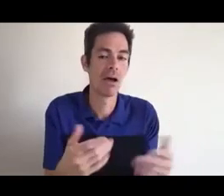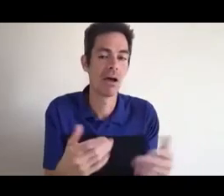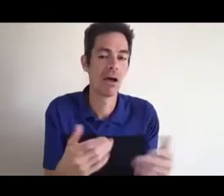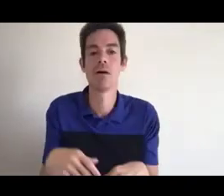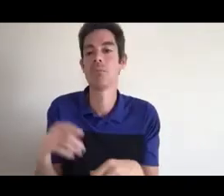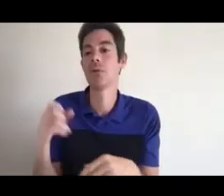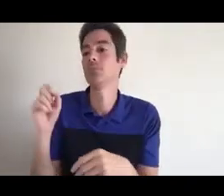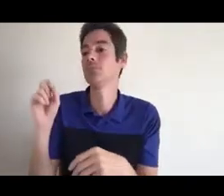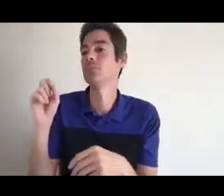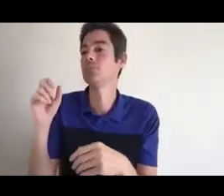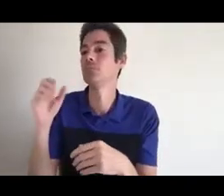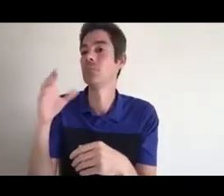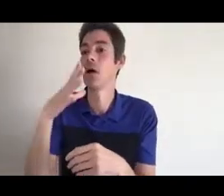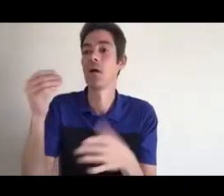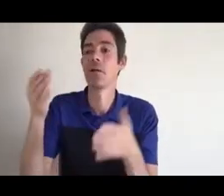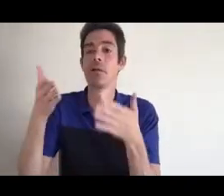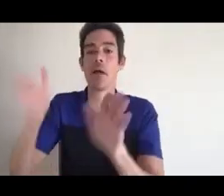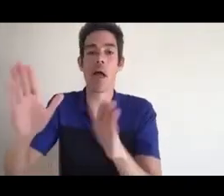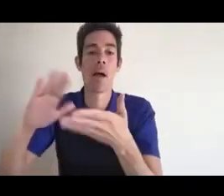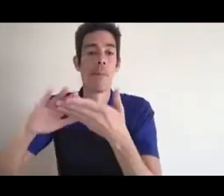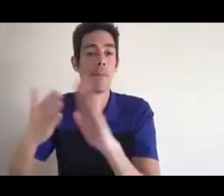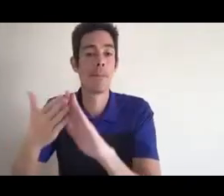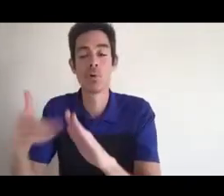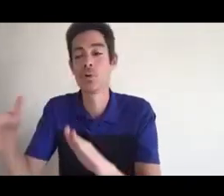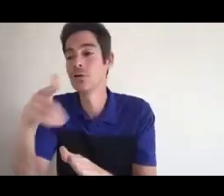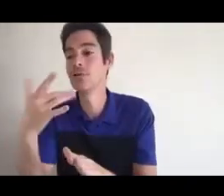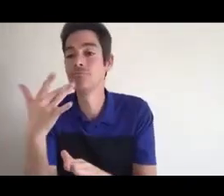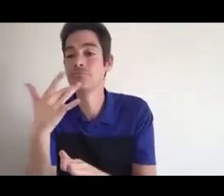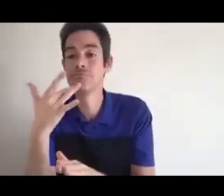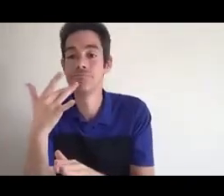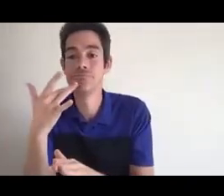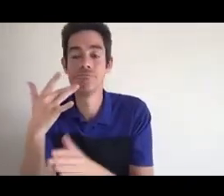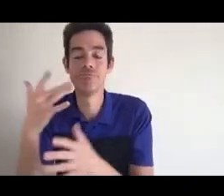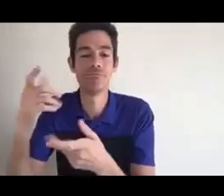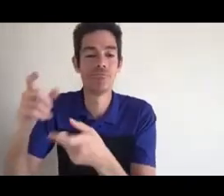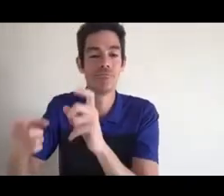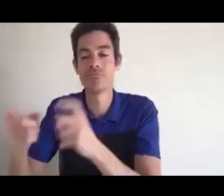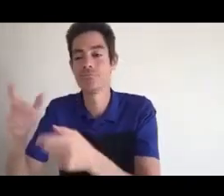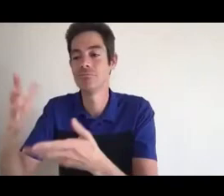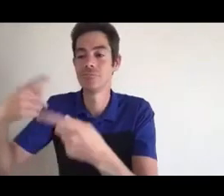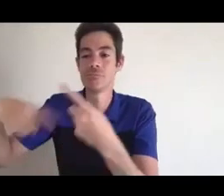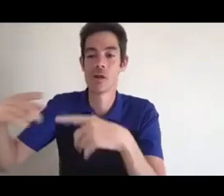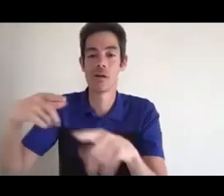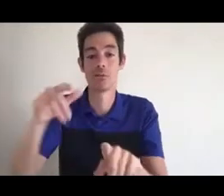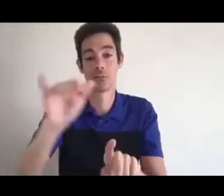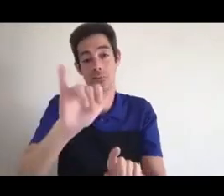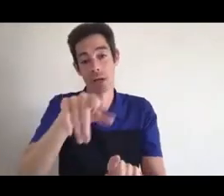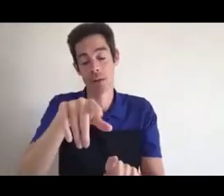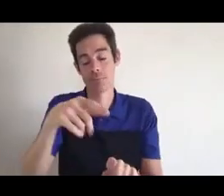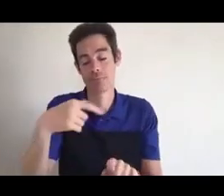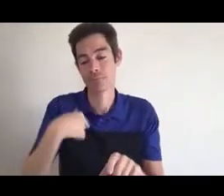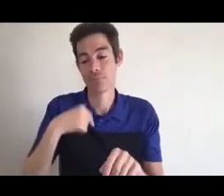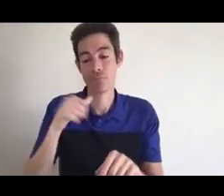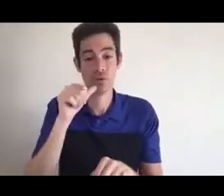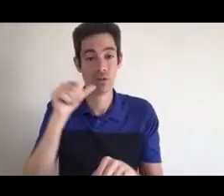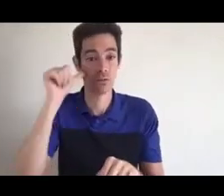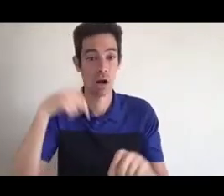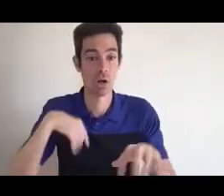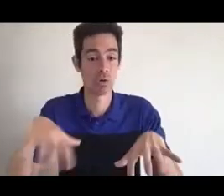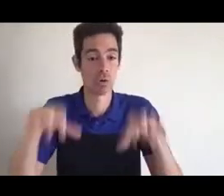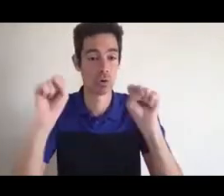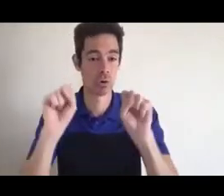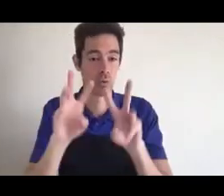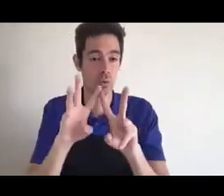things a lot easier. It can clarify, and it can allow the community, people in the community can make some